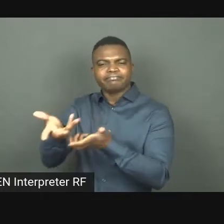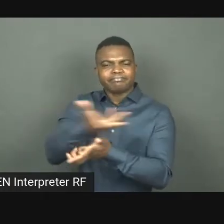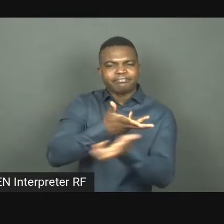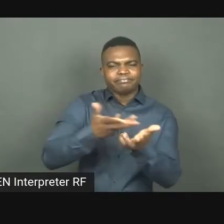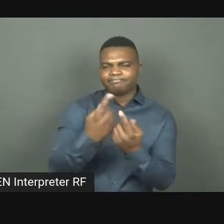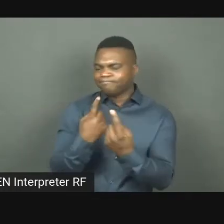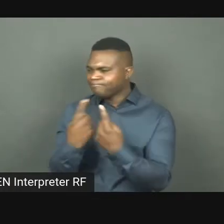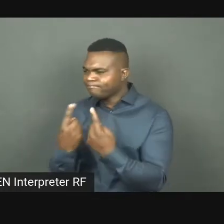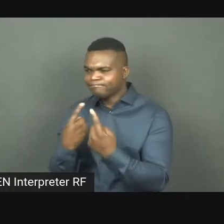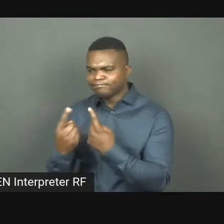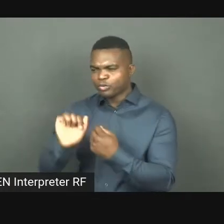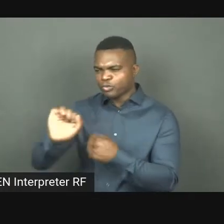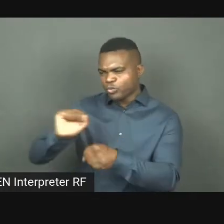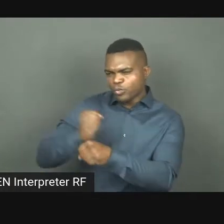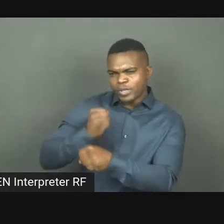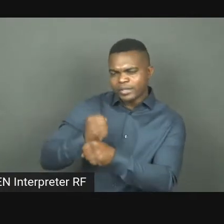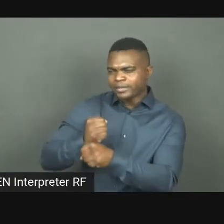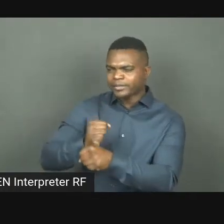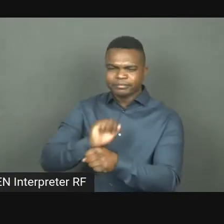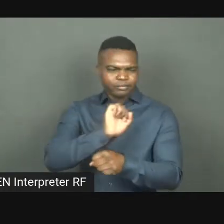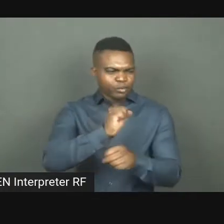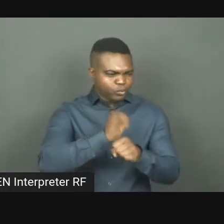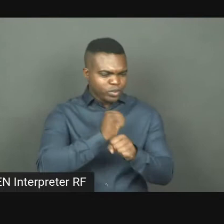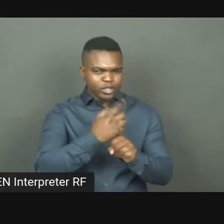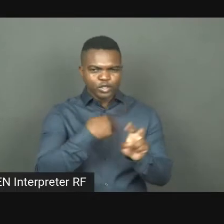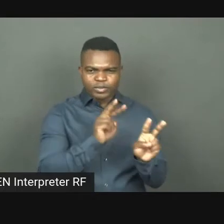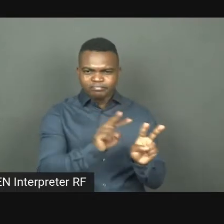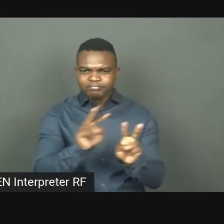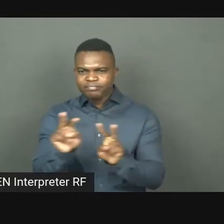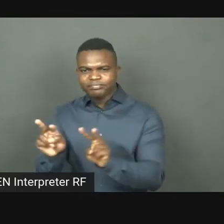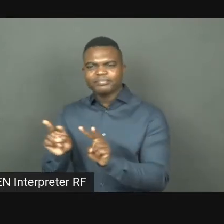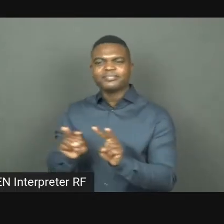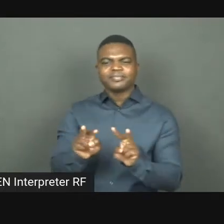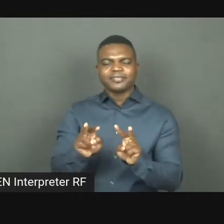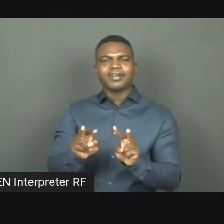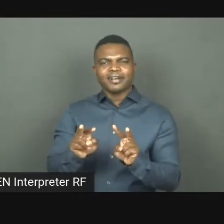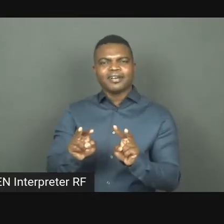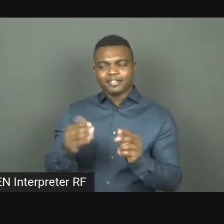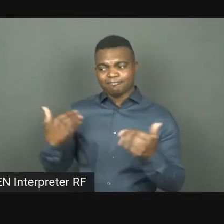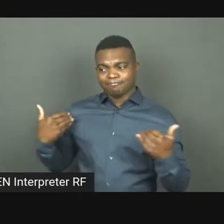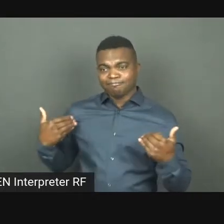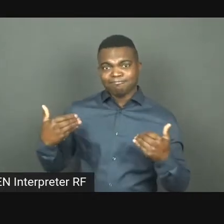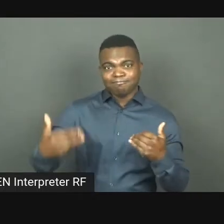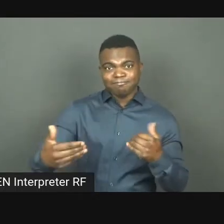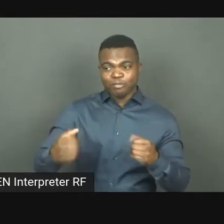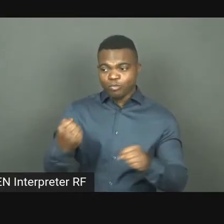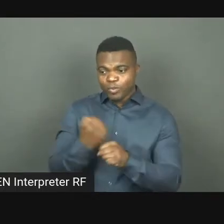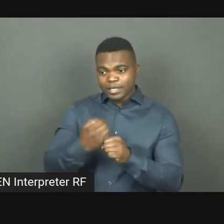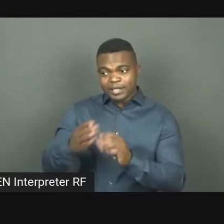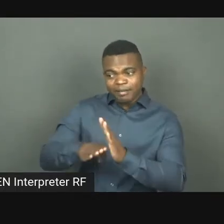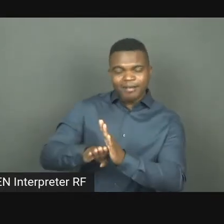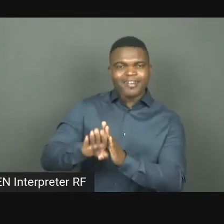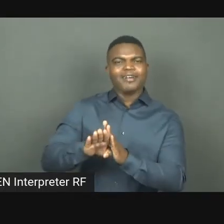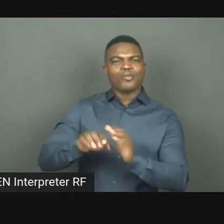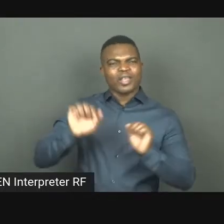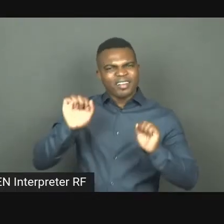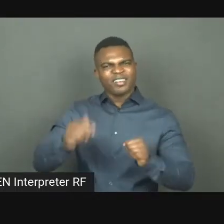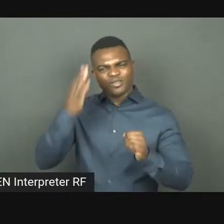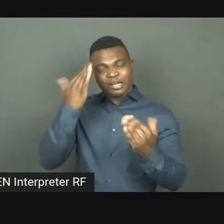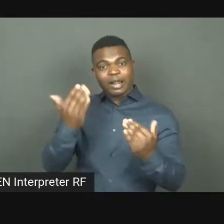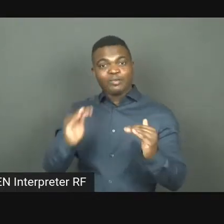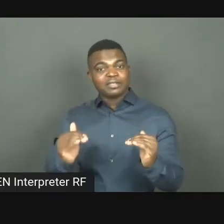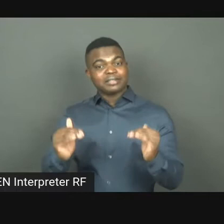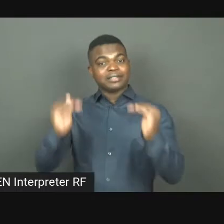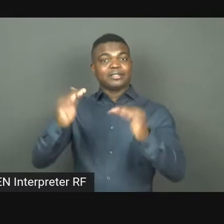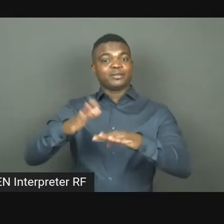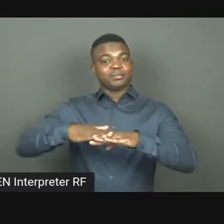solutions, innovations and ideas, sharing what works well, but equally important, sharing what doesn't work. We've learned from the